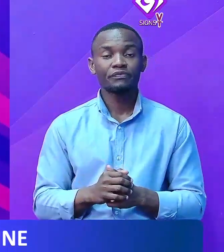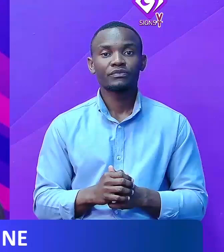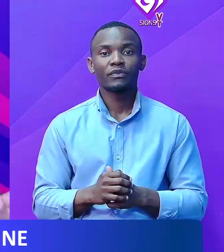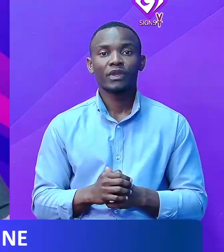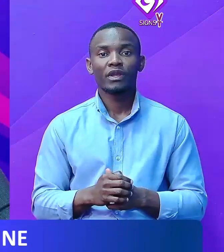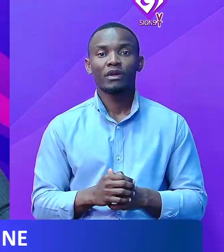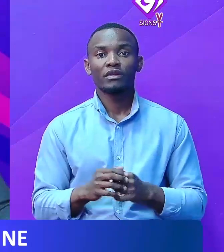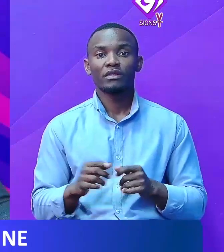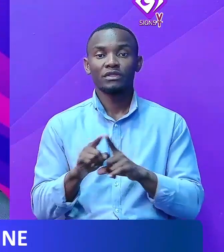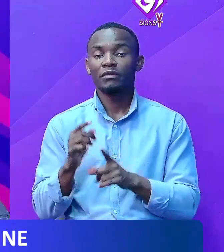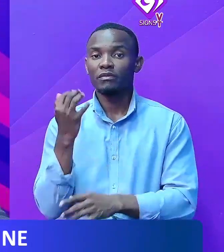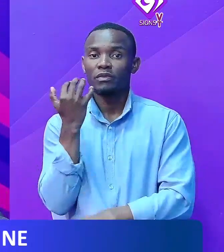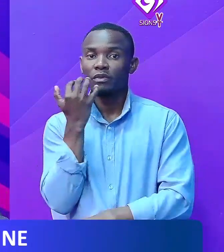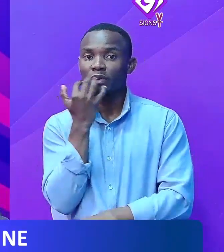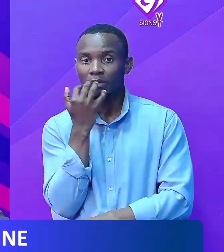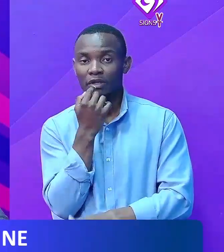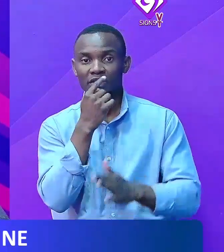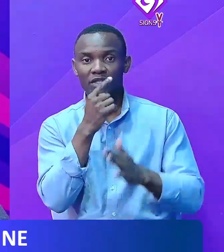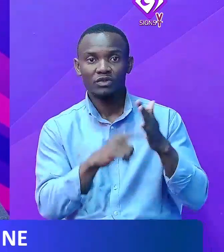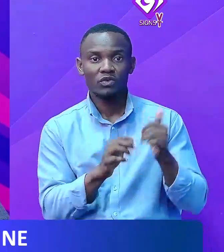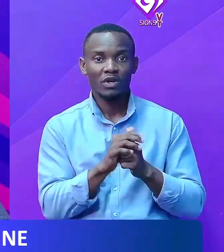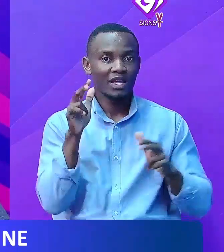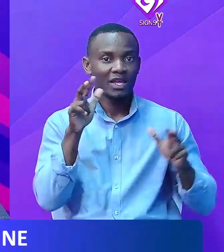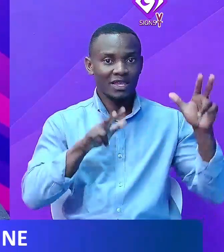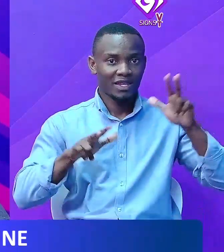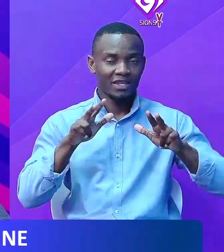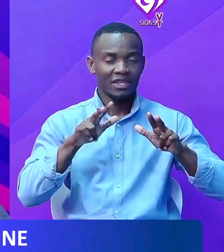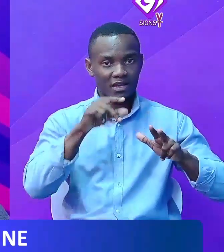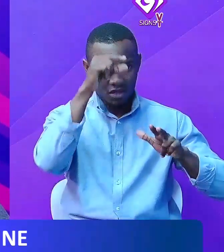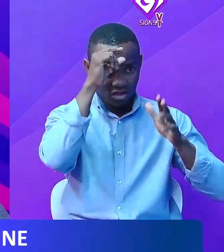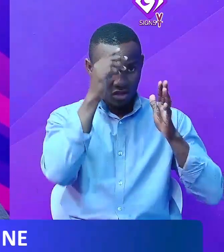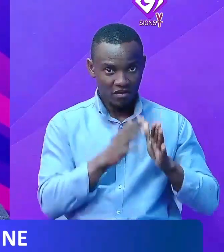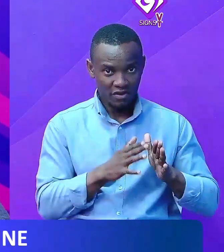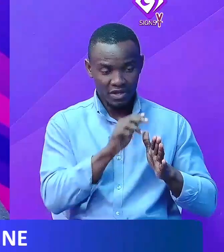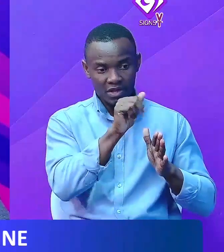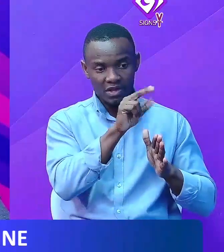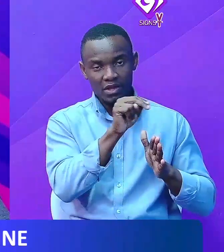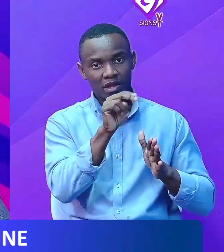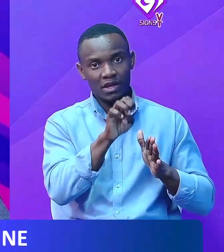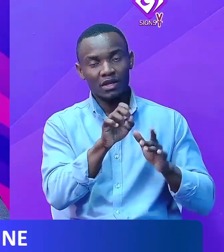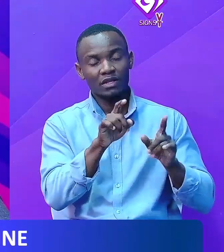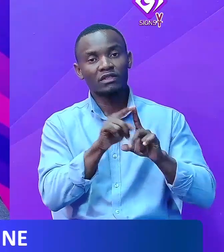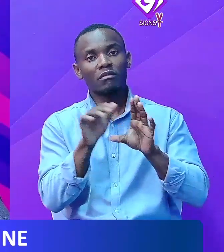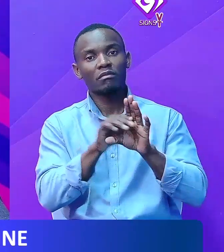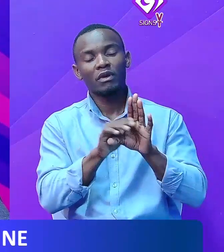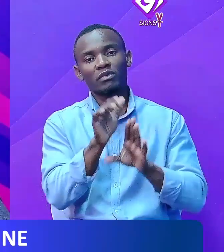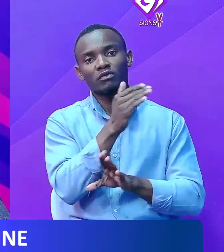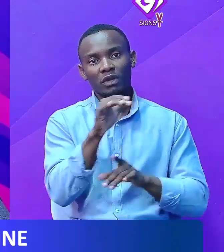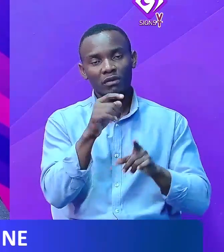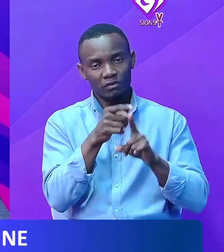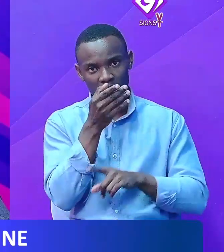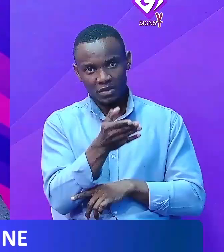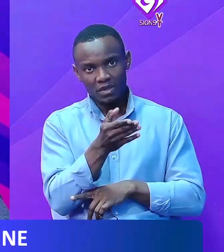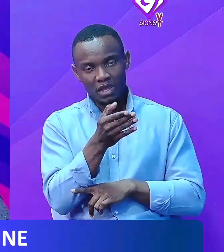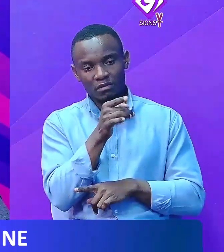now says Kirinyaga Governor Anne Waiguru and Kirinyaga County Members of Parliament are enemies of the Mount Kenya community,